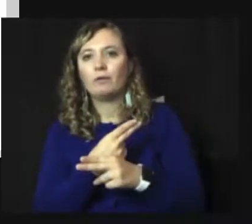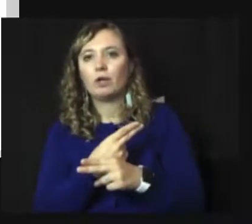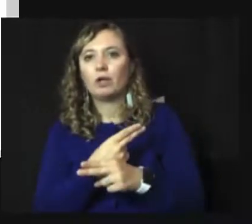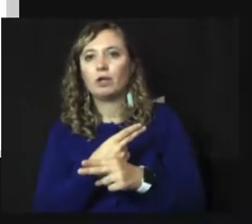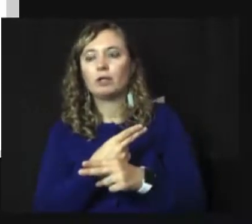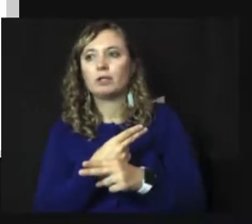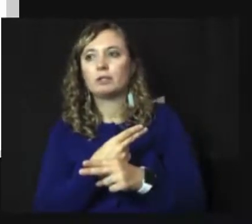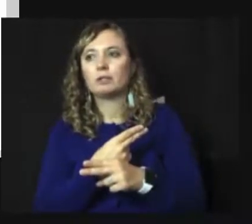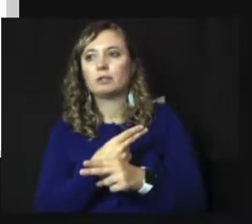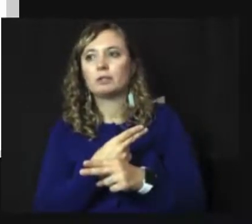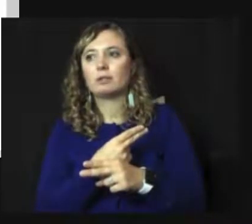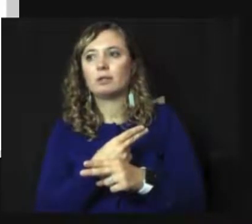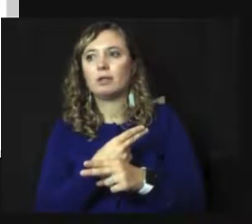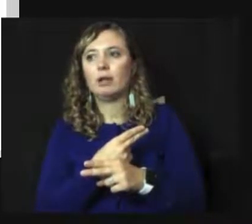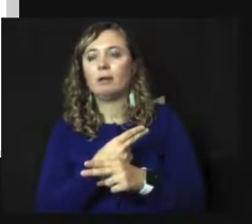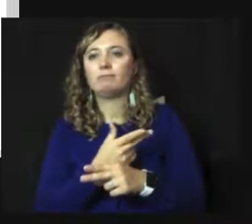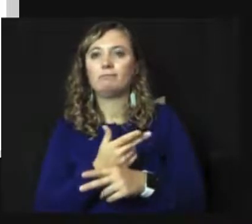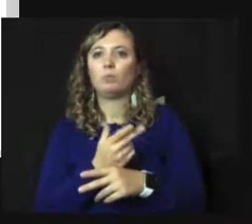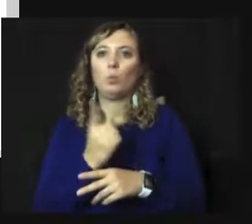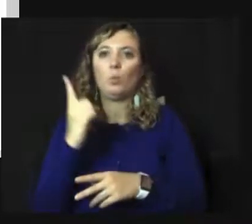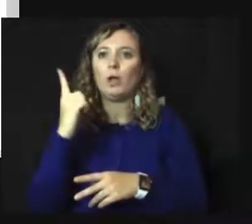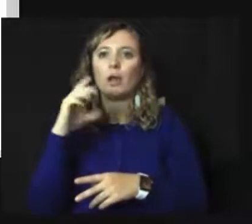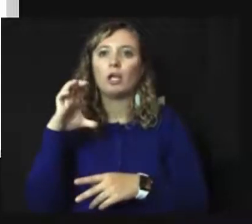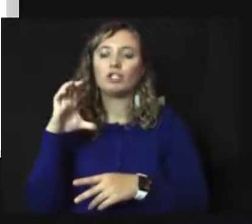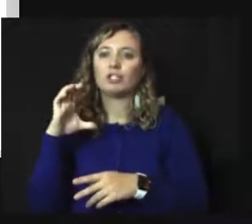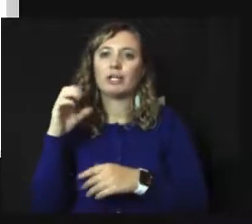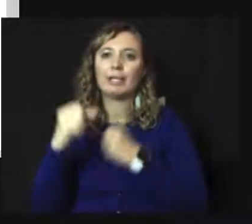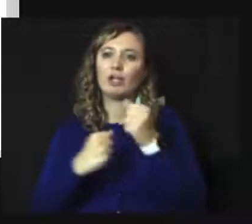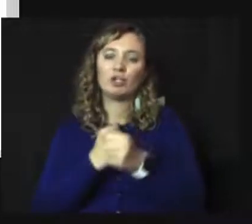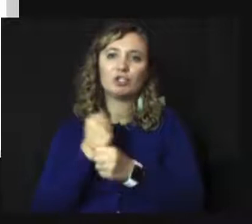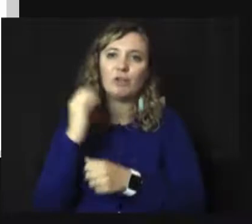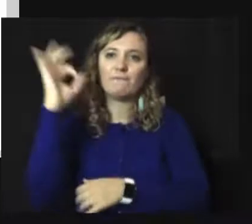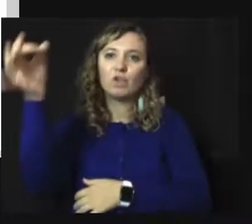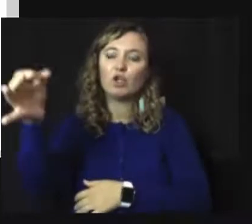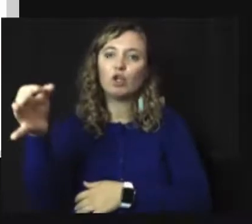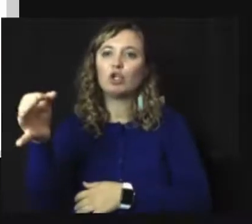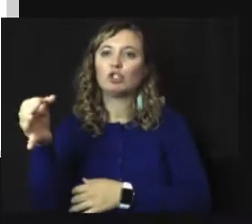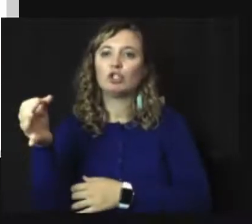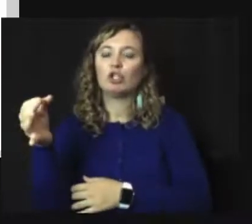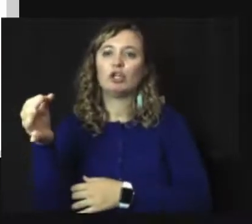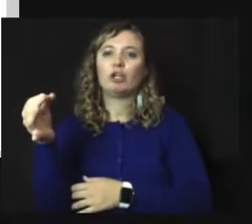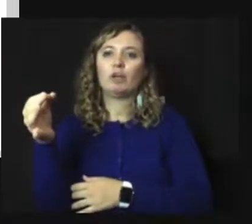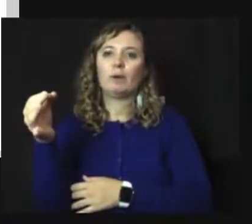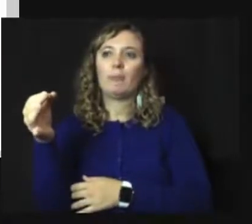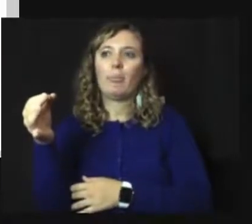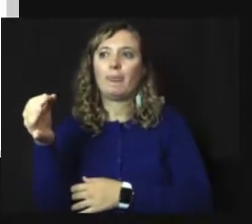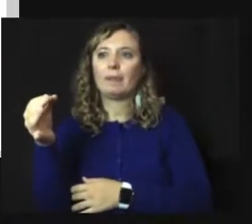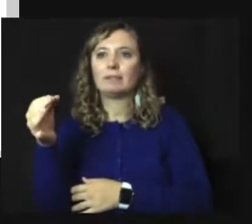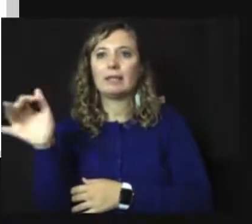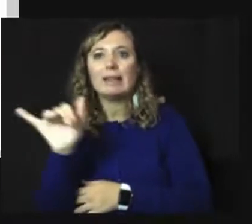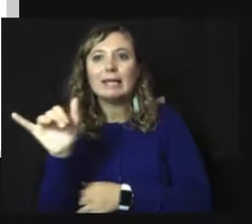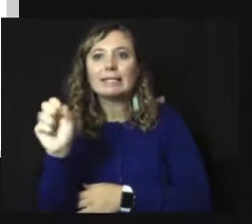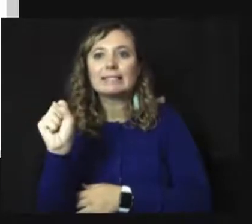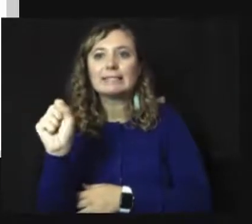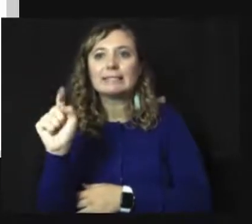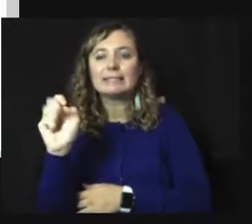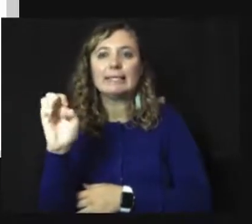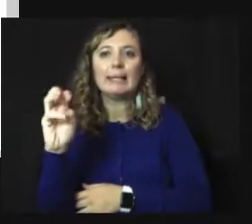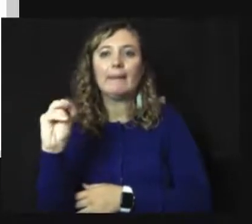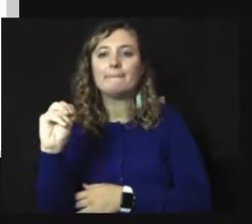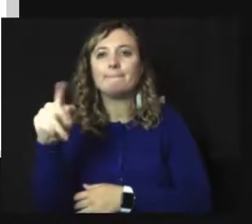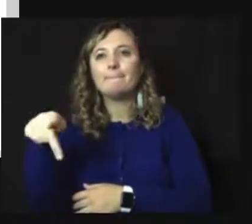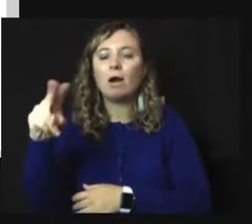It takes place 100 years in the future. It is very kind of steampunk meets dystopian